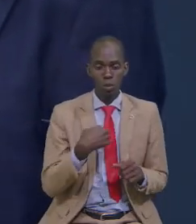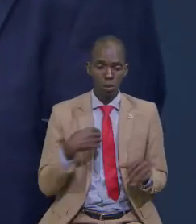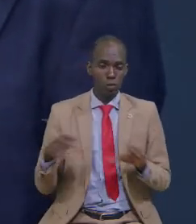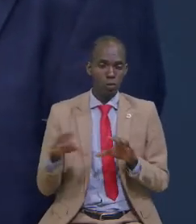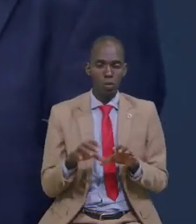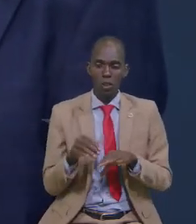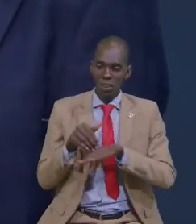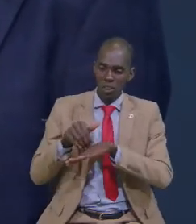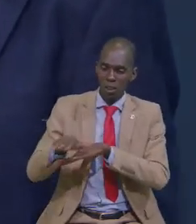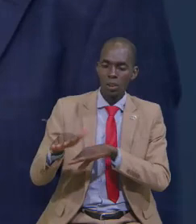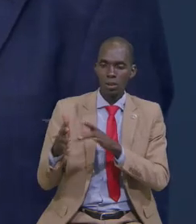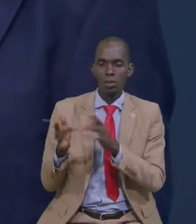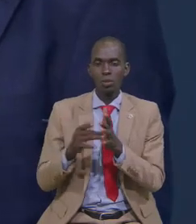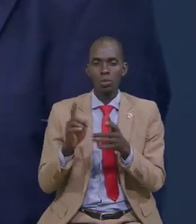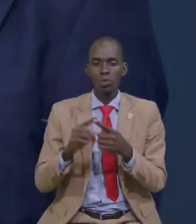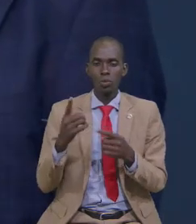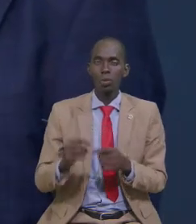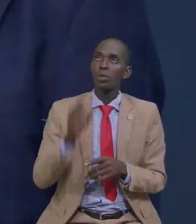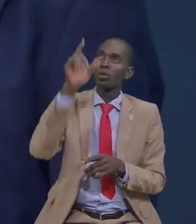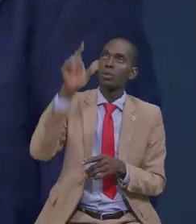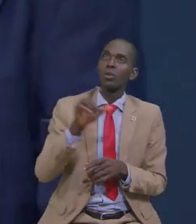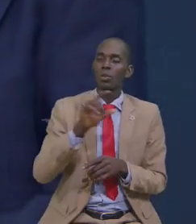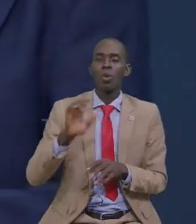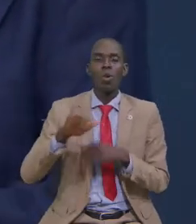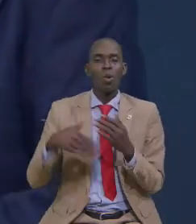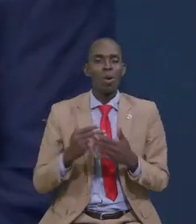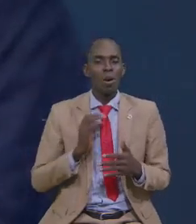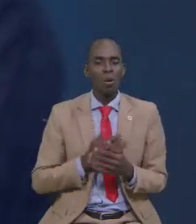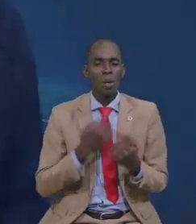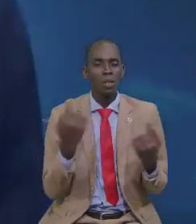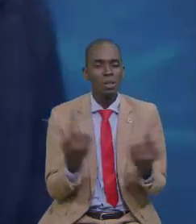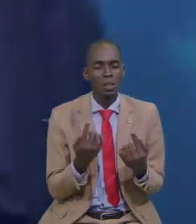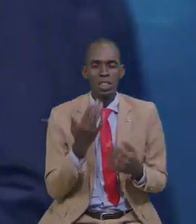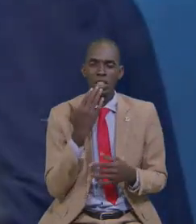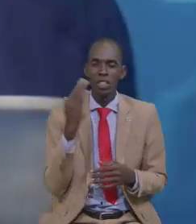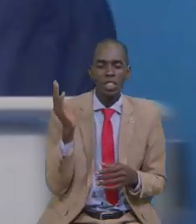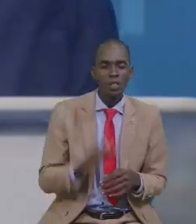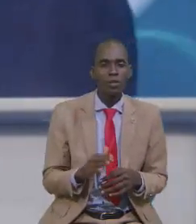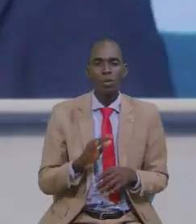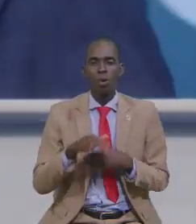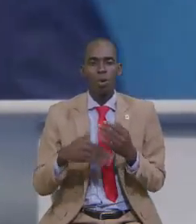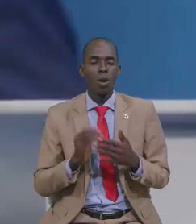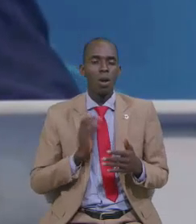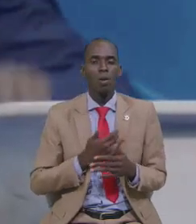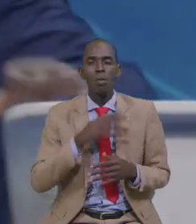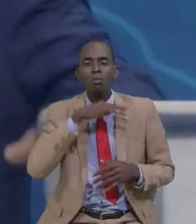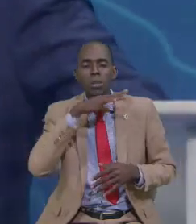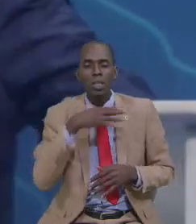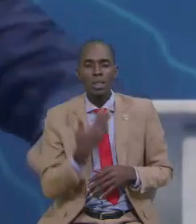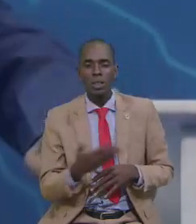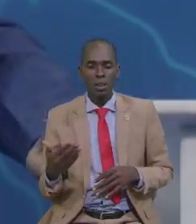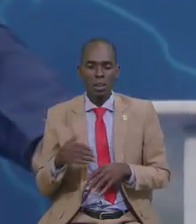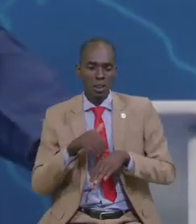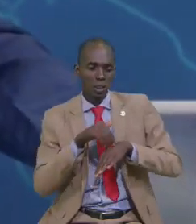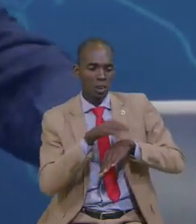our evil, all our sins, all our transgressions, all our iniquities sent him